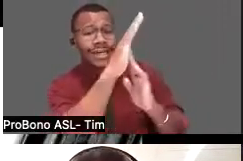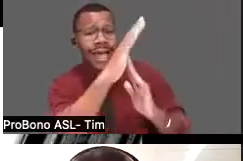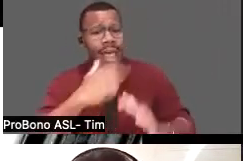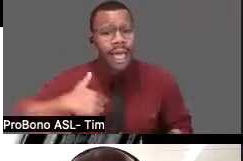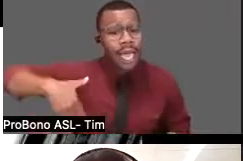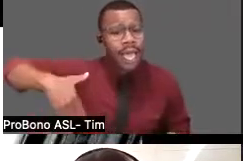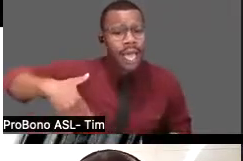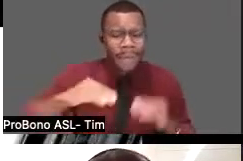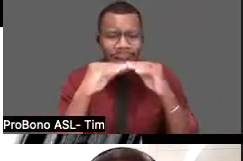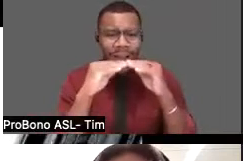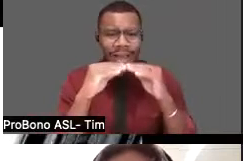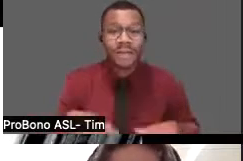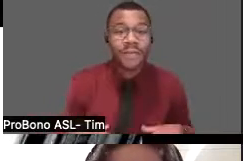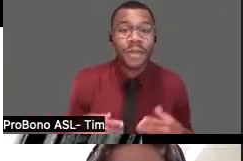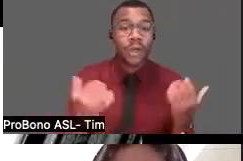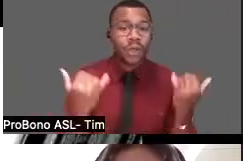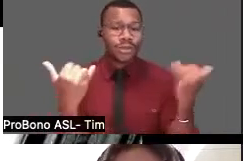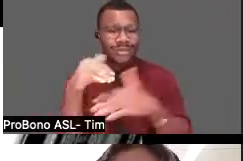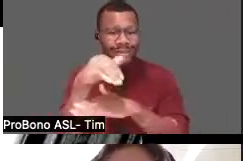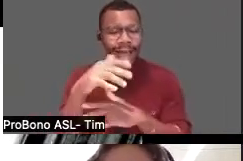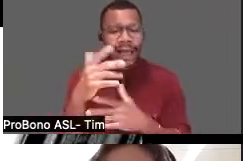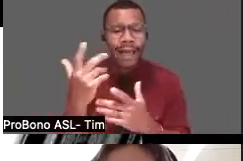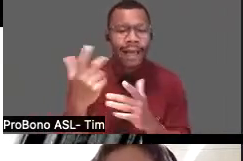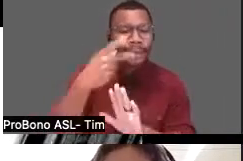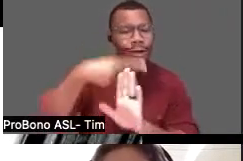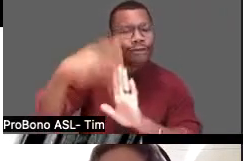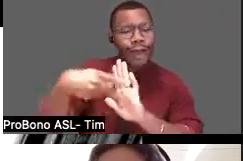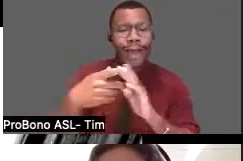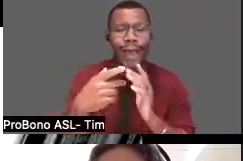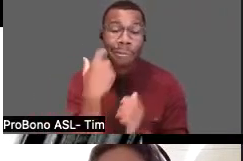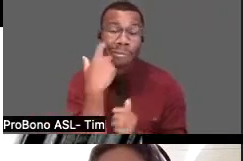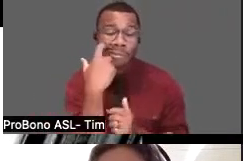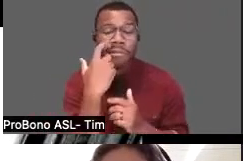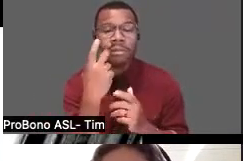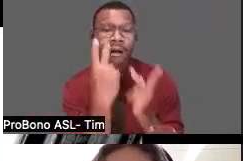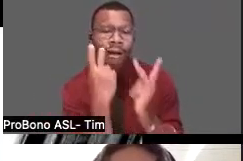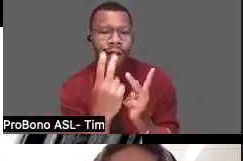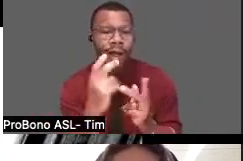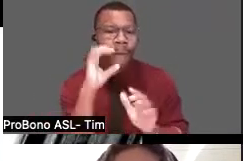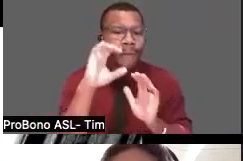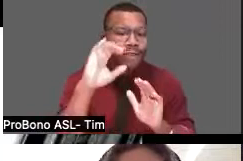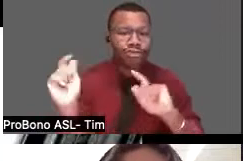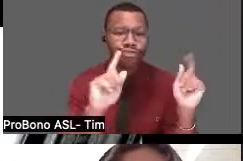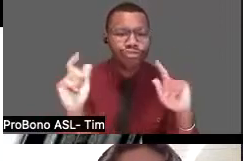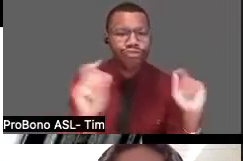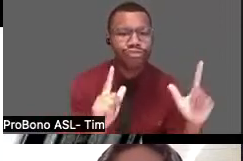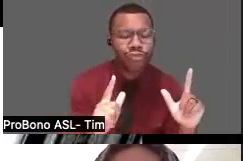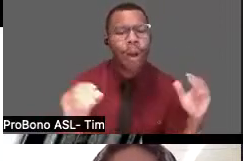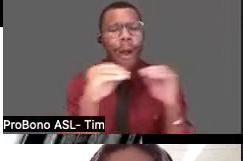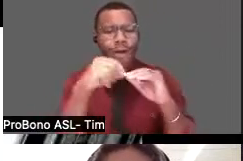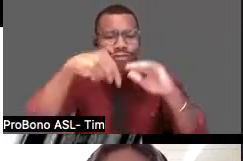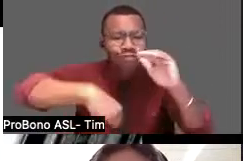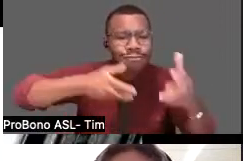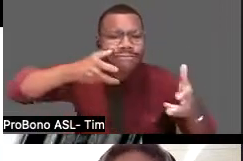done. So tonight's program offers a furthering of those explorations of slowness, of deep readings and explorations, of